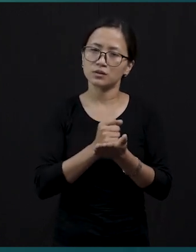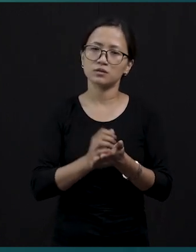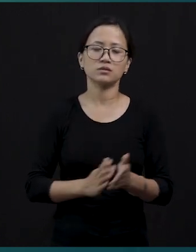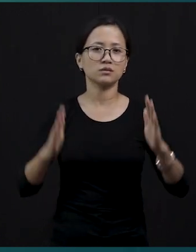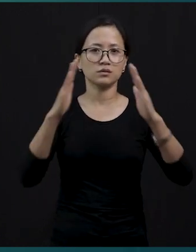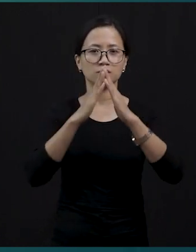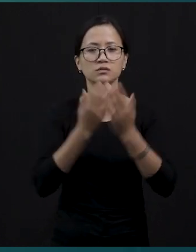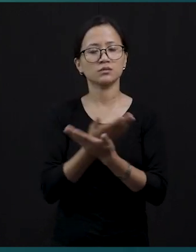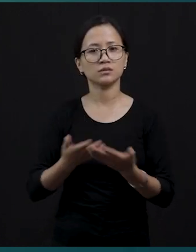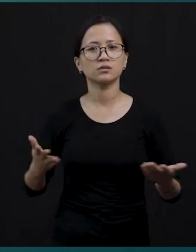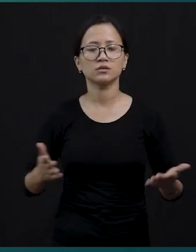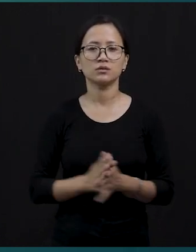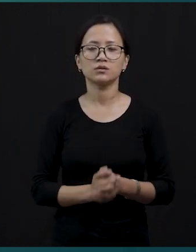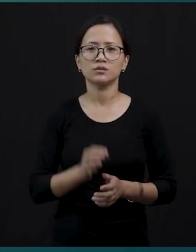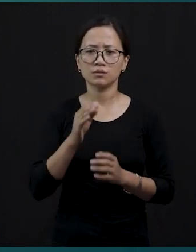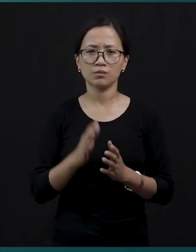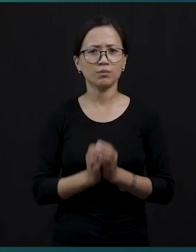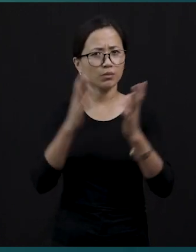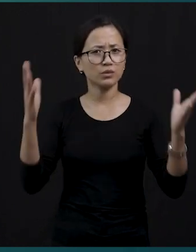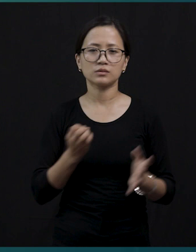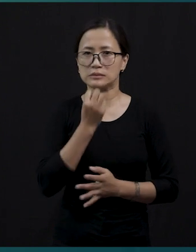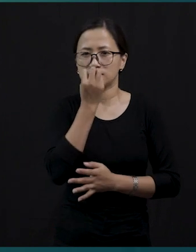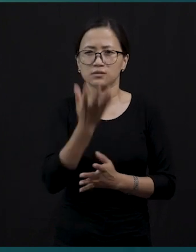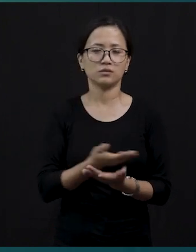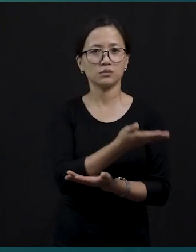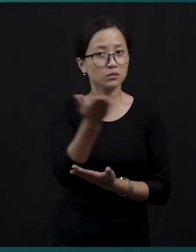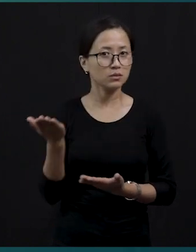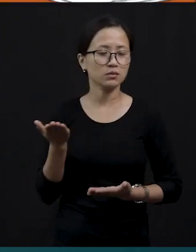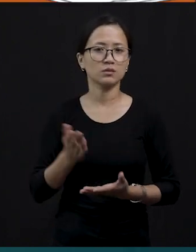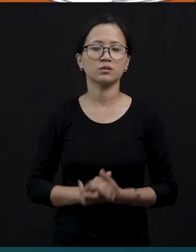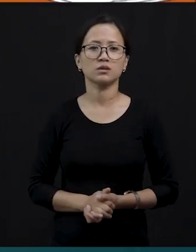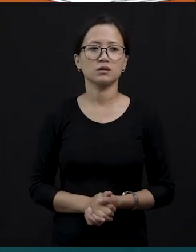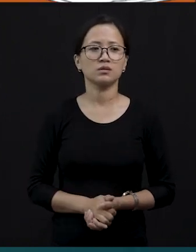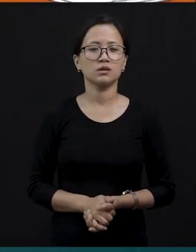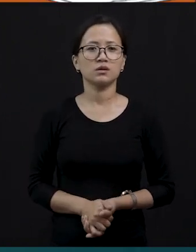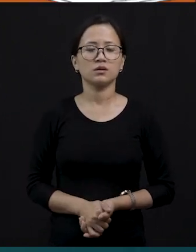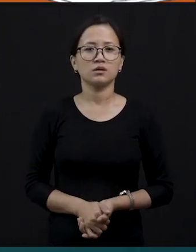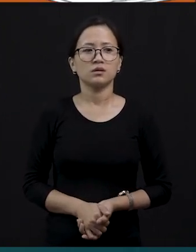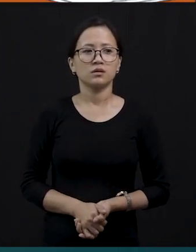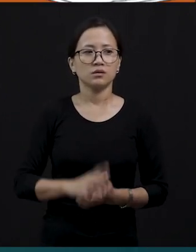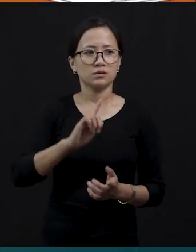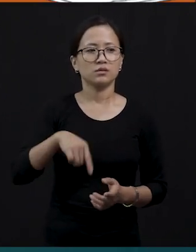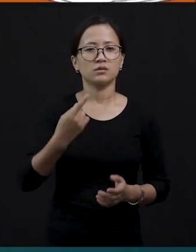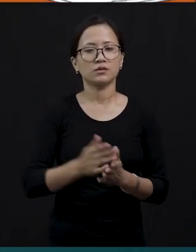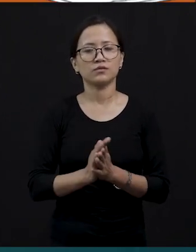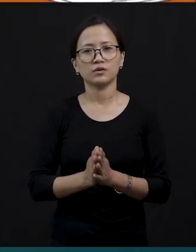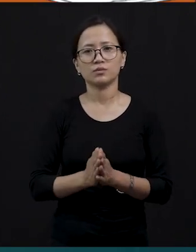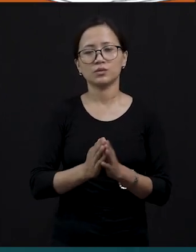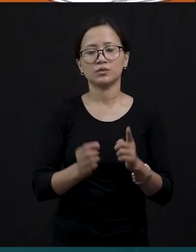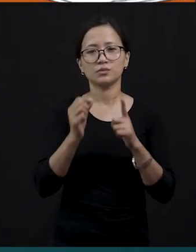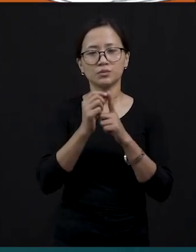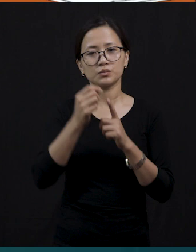practicing at home these things. It will become more easier to you. All right. Okay. Then next, what do we